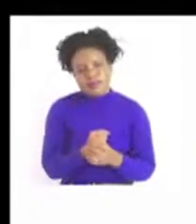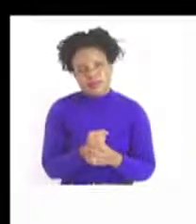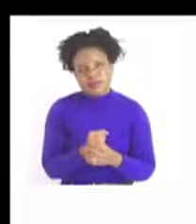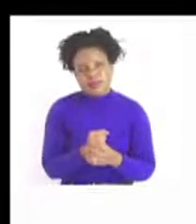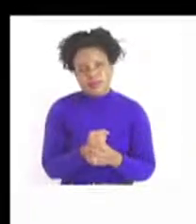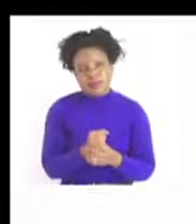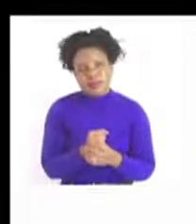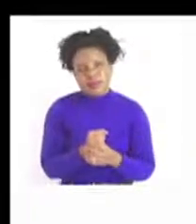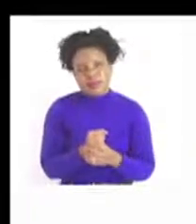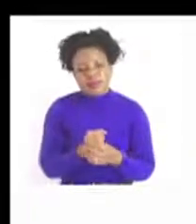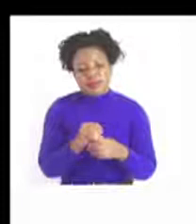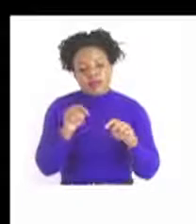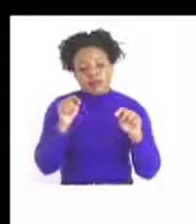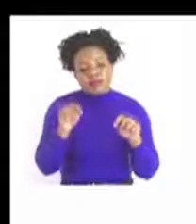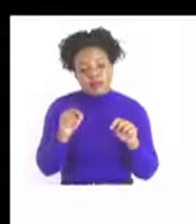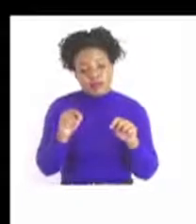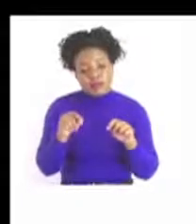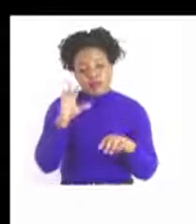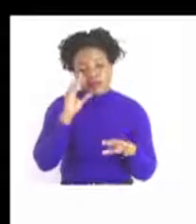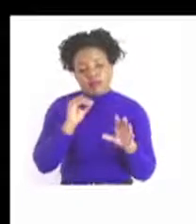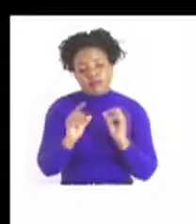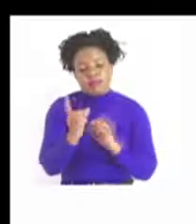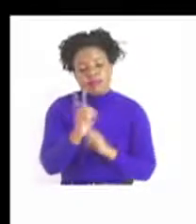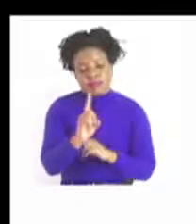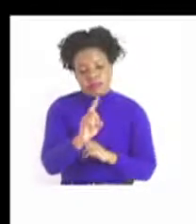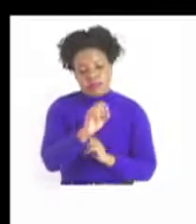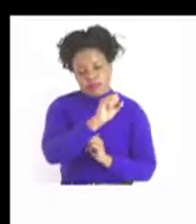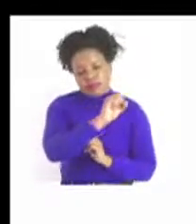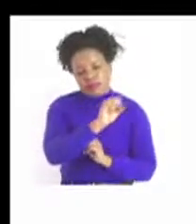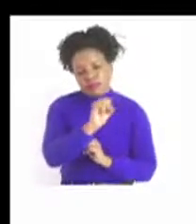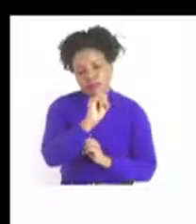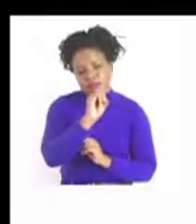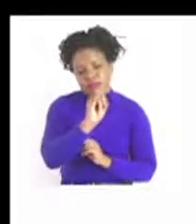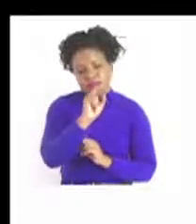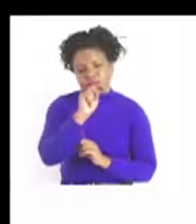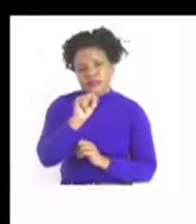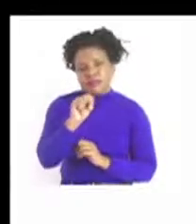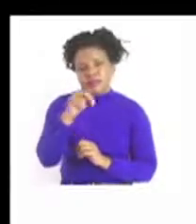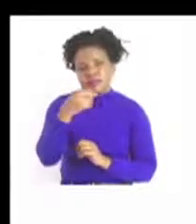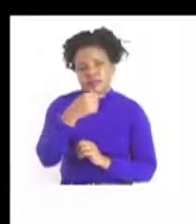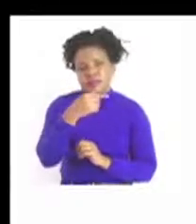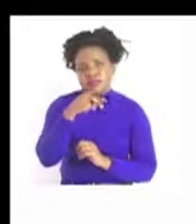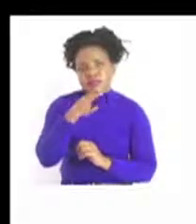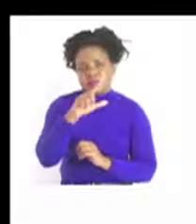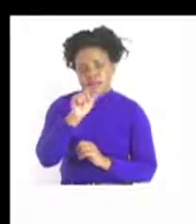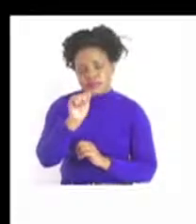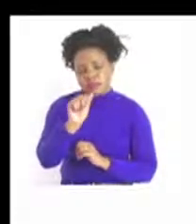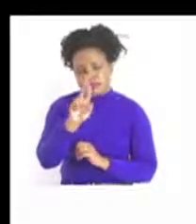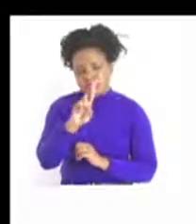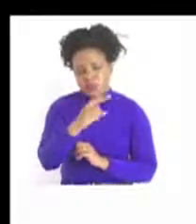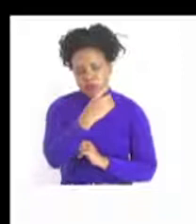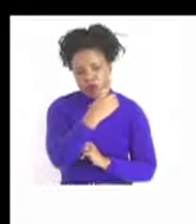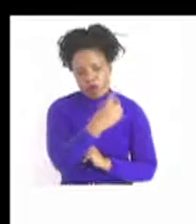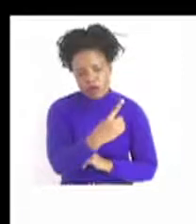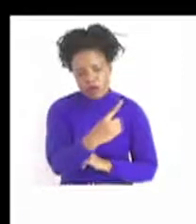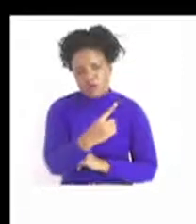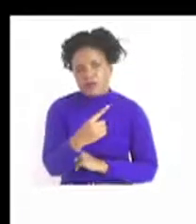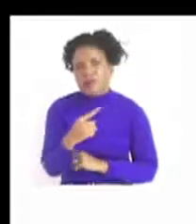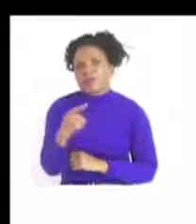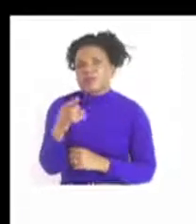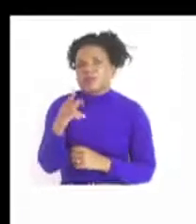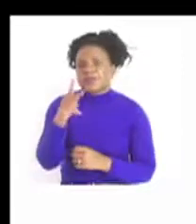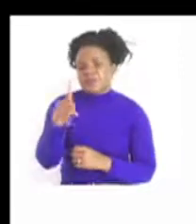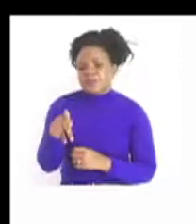Like we said before, our lesson is on singular and plural nouns. And our learning objective